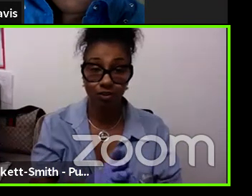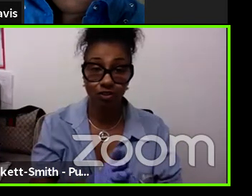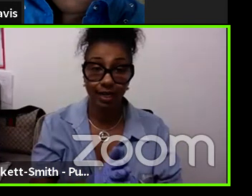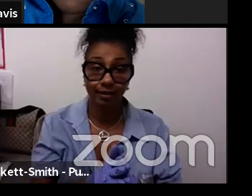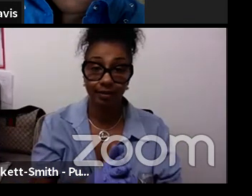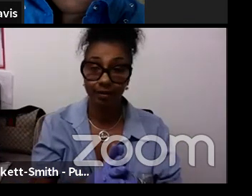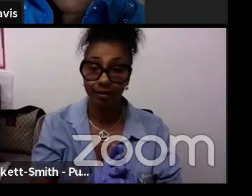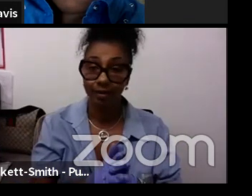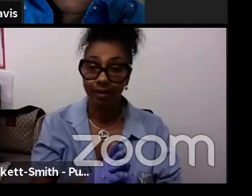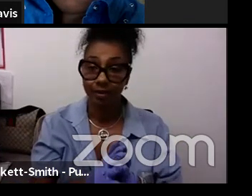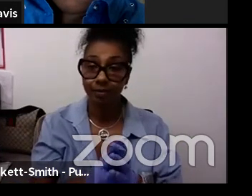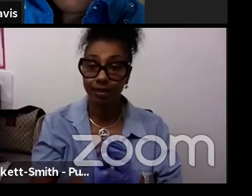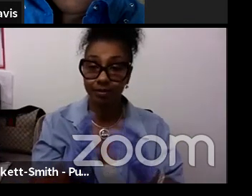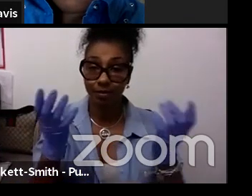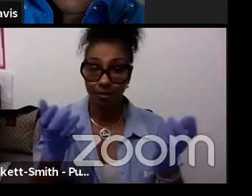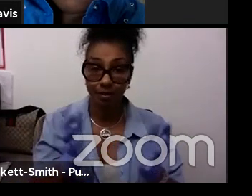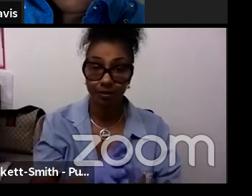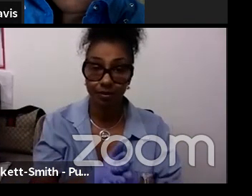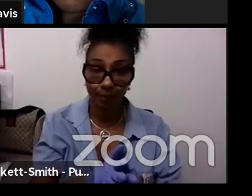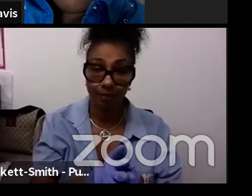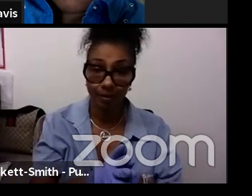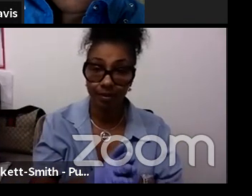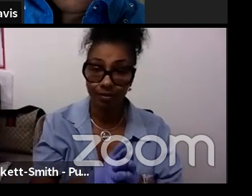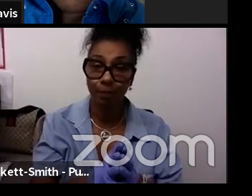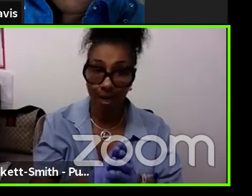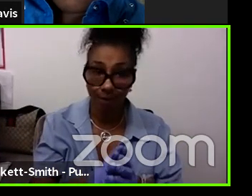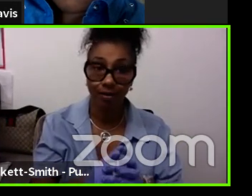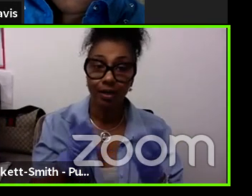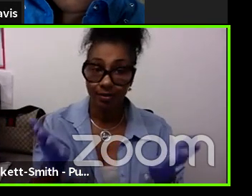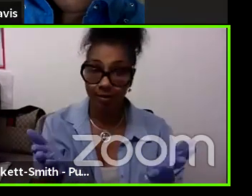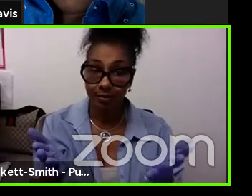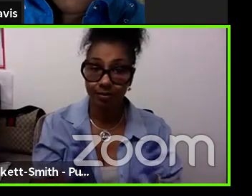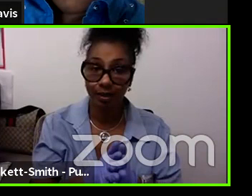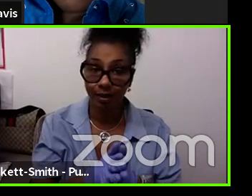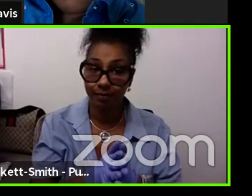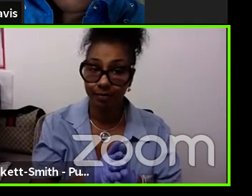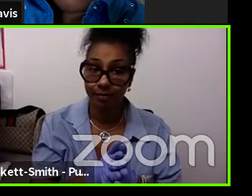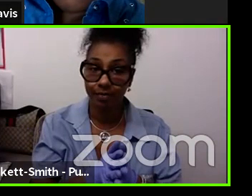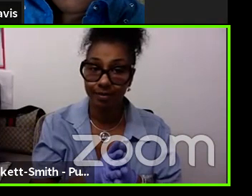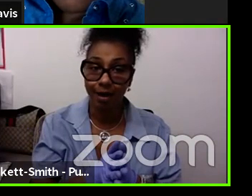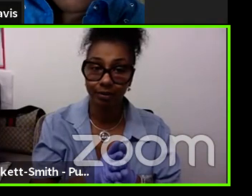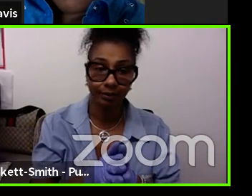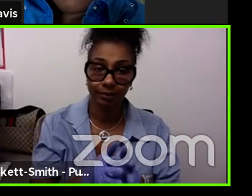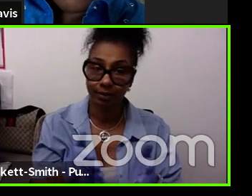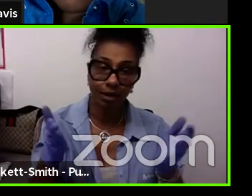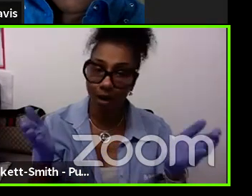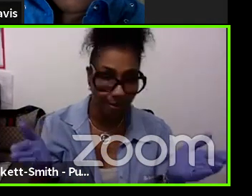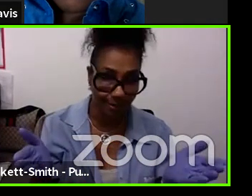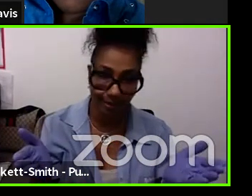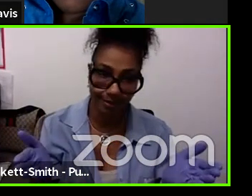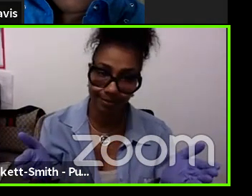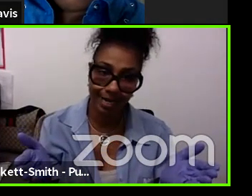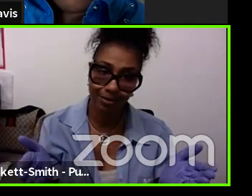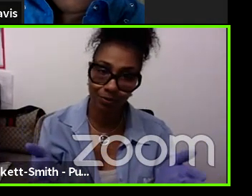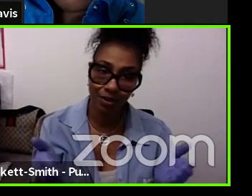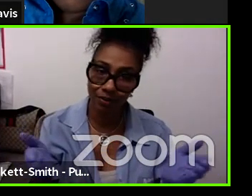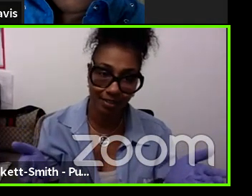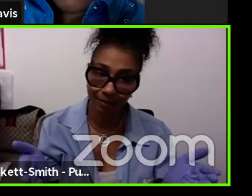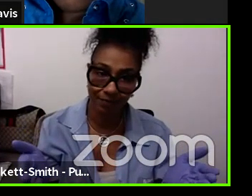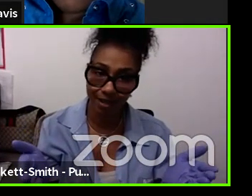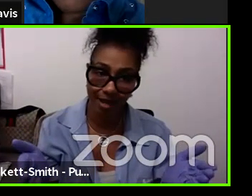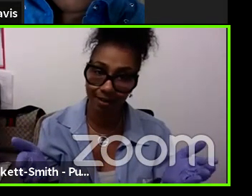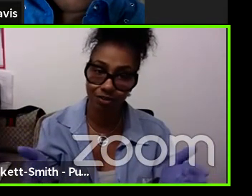temperature taken, the thermometer, that was costly, sometimes up